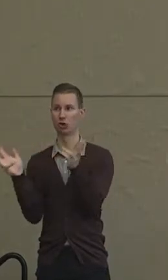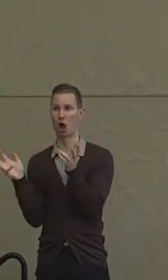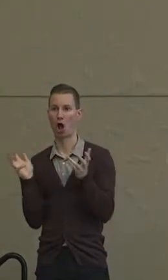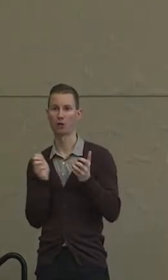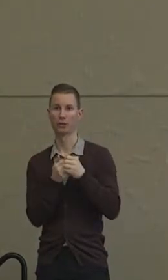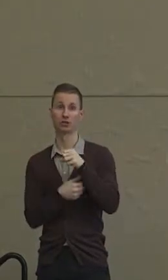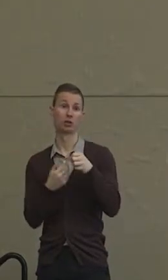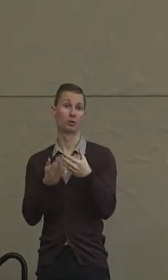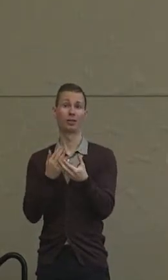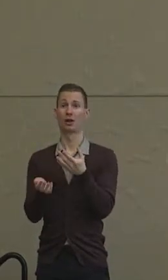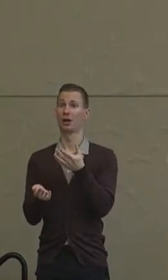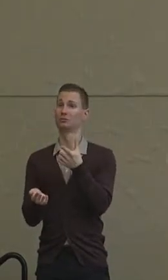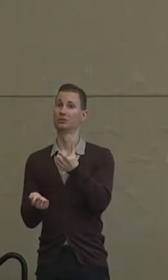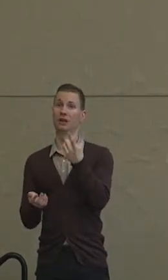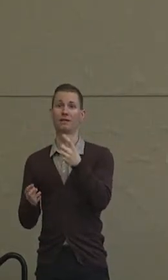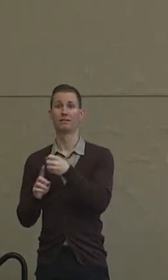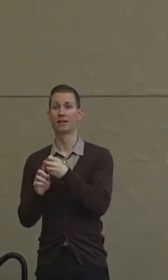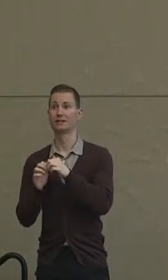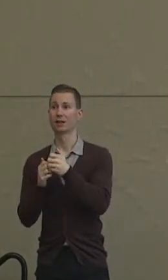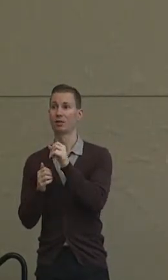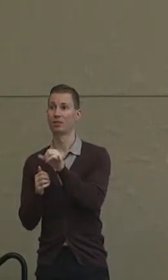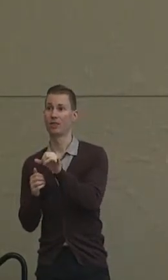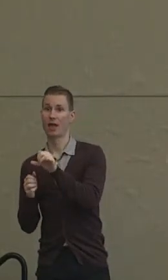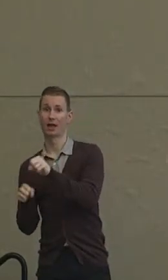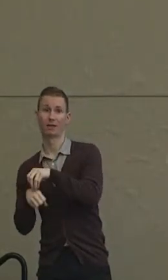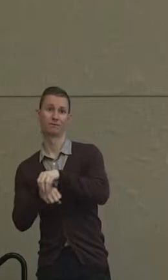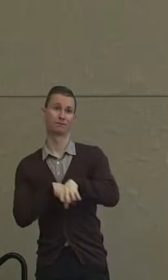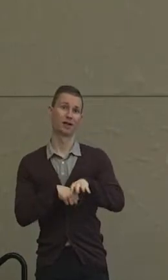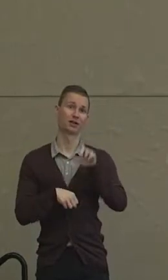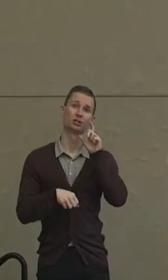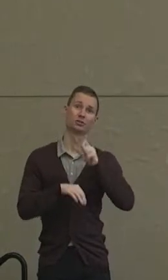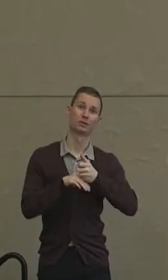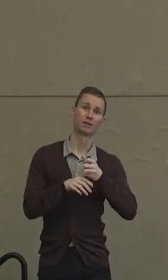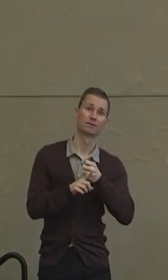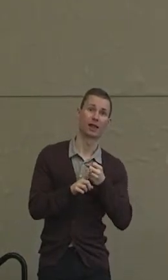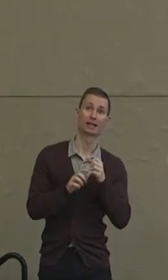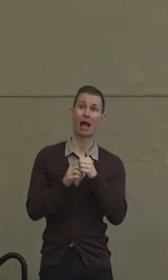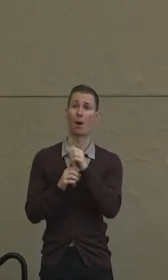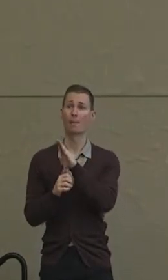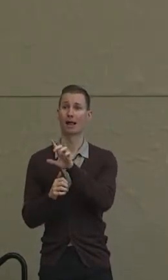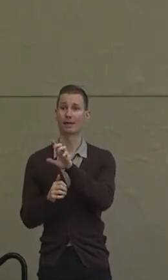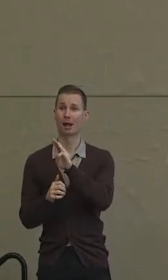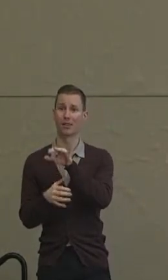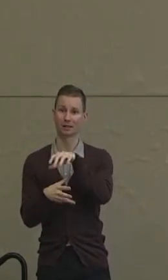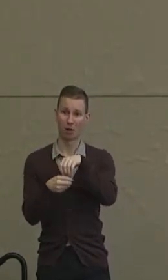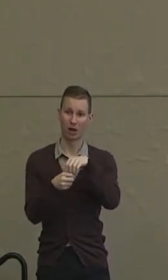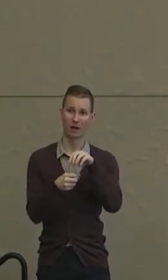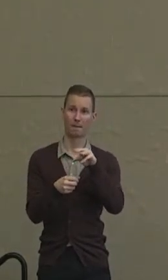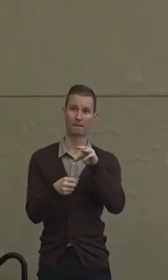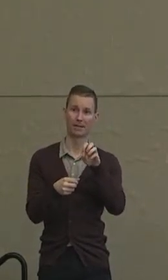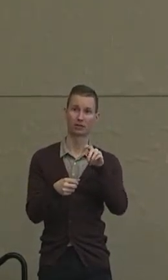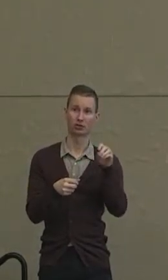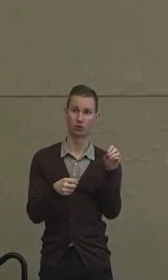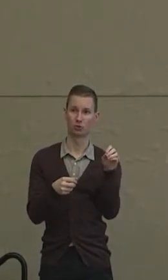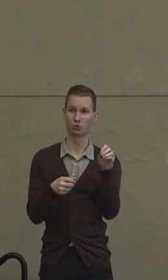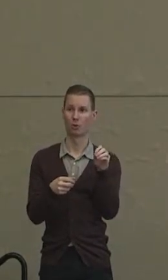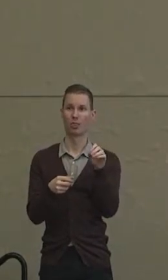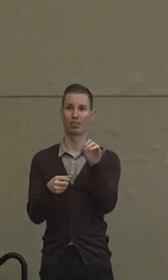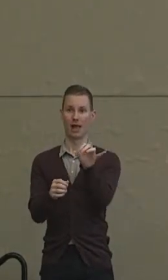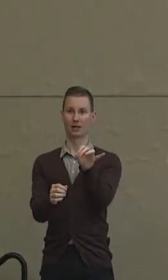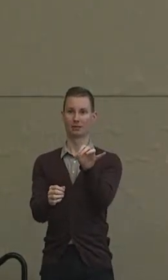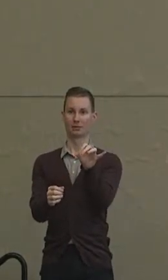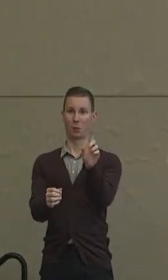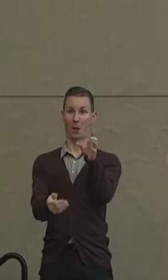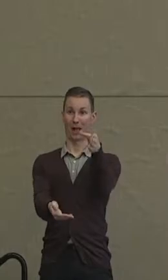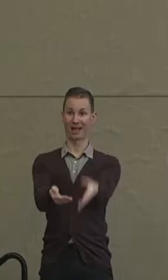it's the gun violence and how gun violence impacts gender-based violence, how Black Lives Matter is part of Me Too. So I'm going to end there.